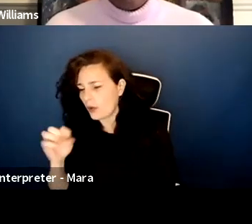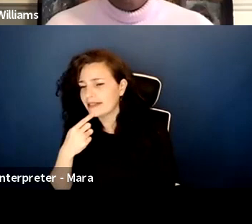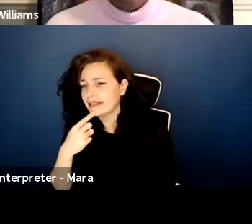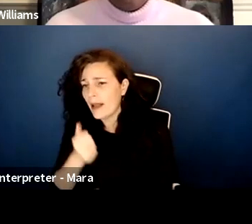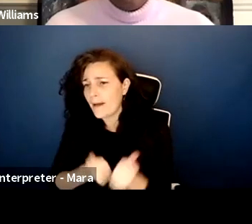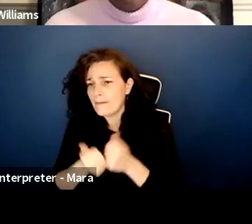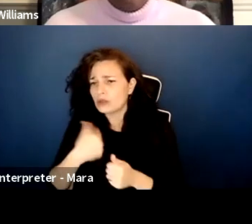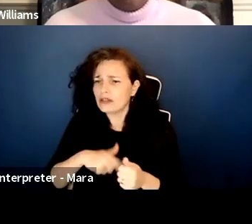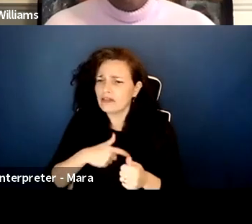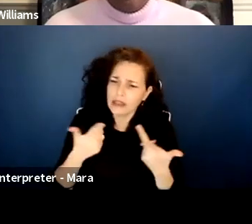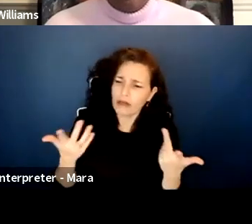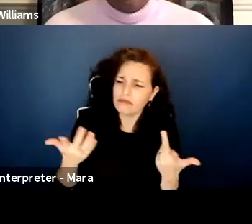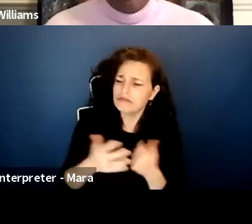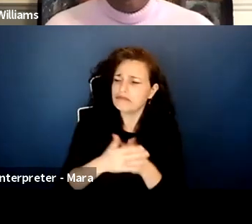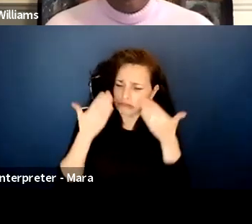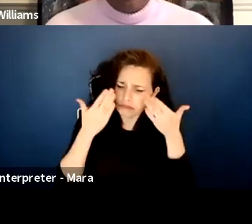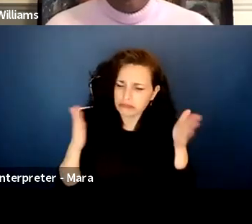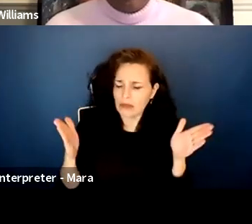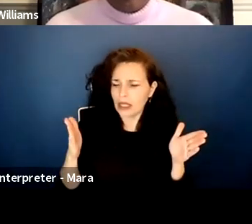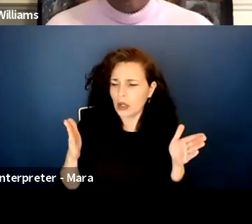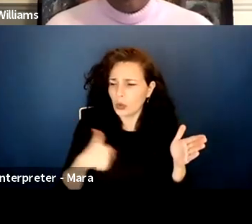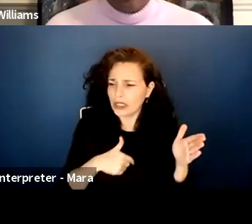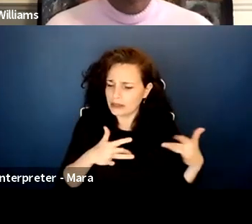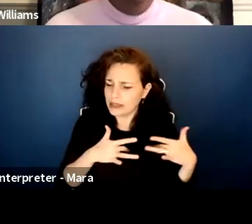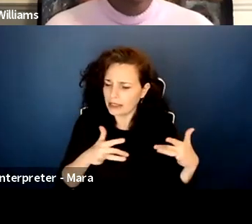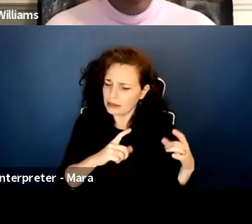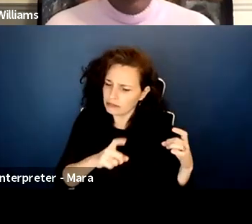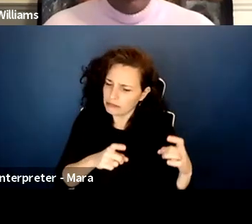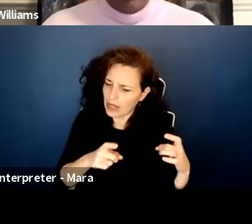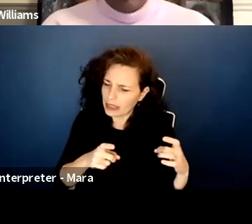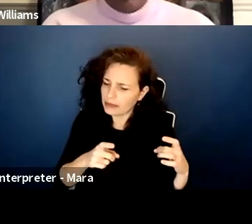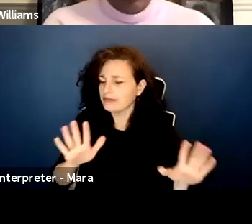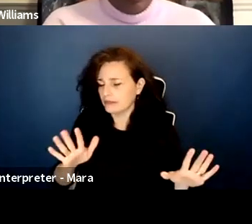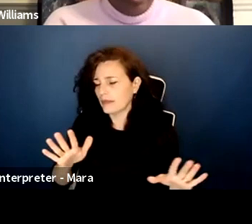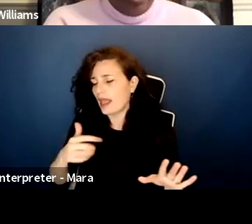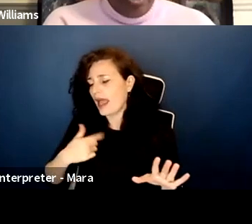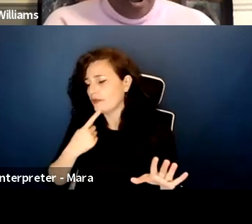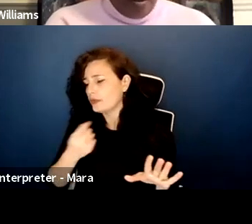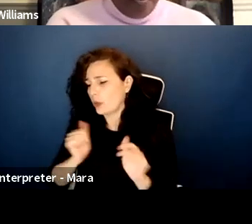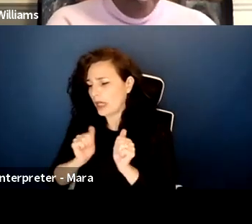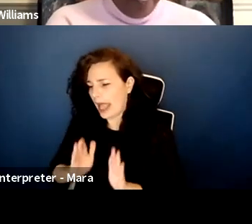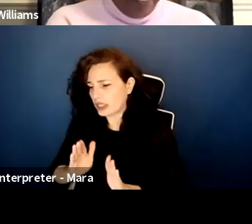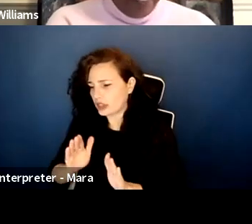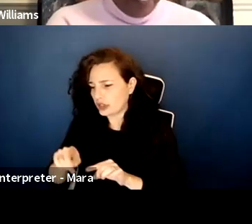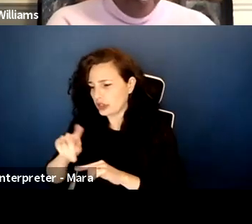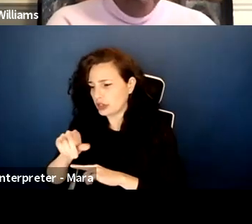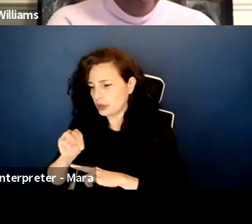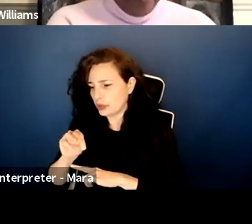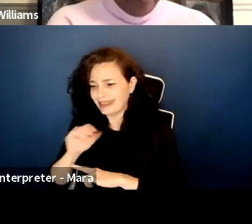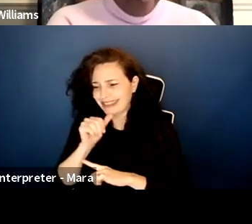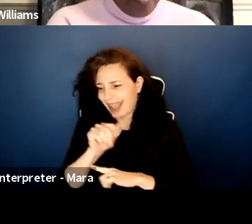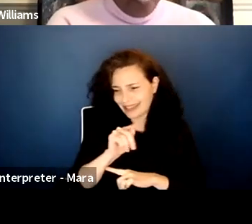we know this is not, as I've said to actors when we're doing a Zoom, this is not live television. We're not broadcasting